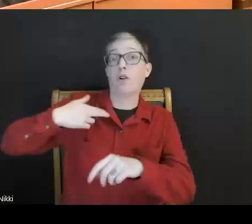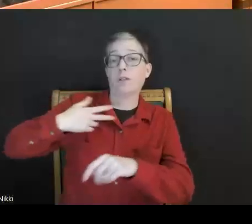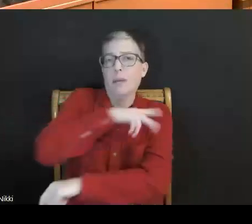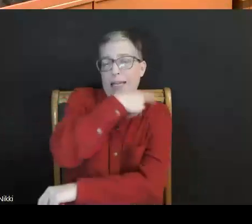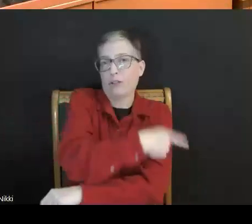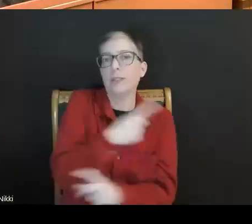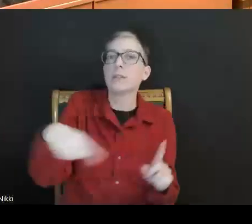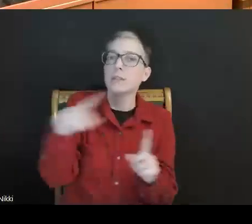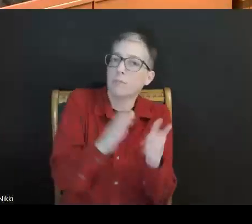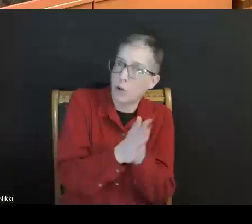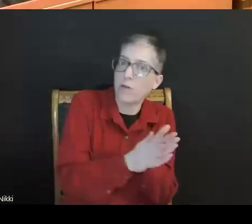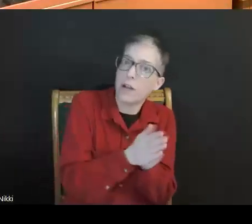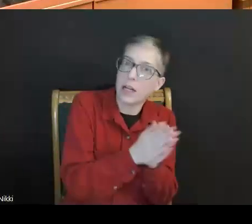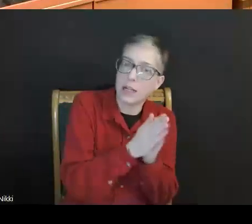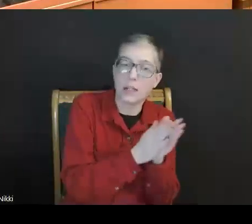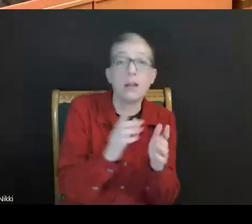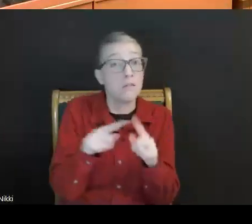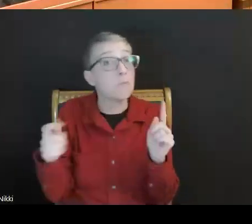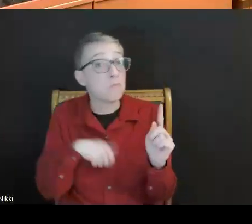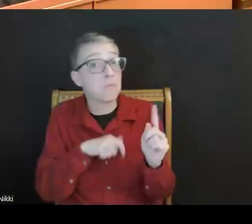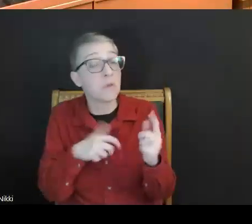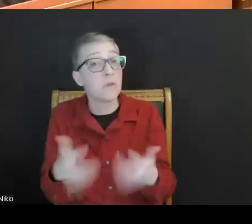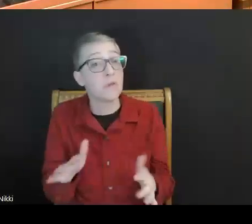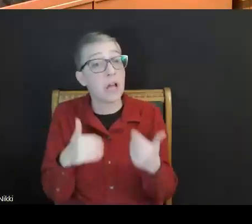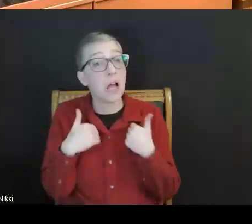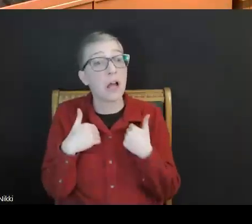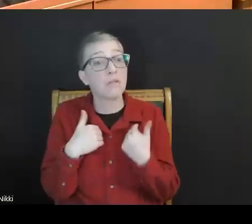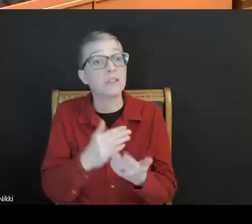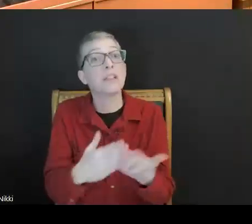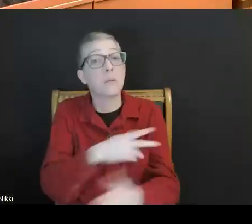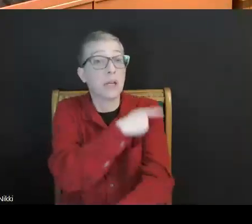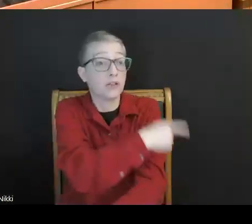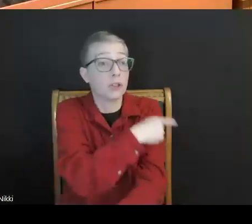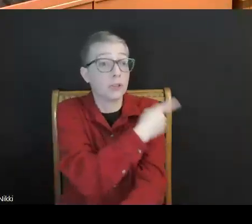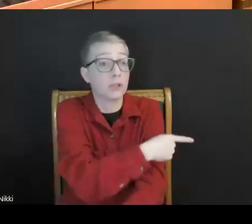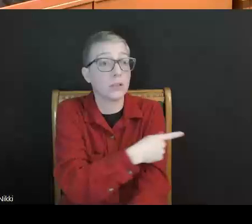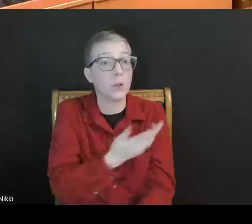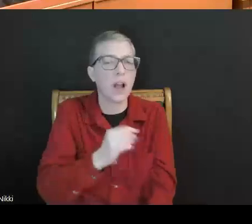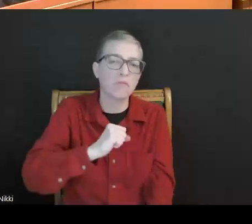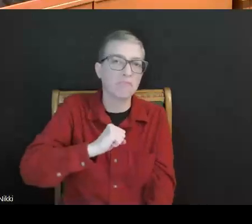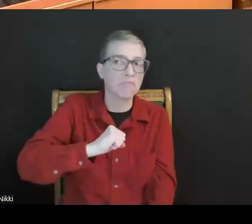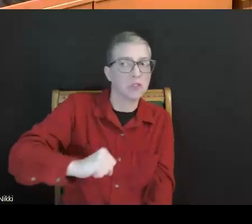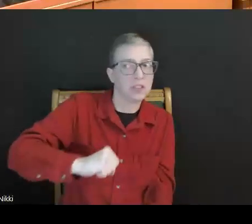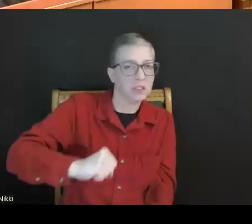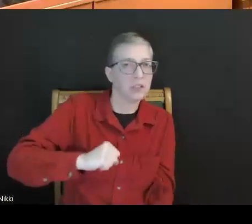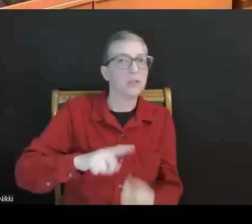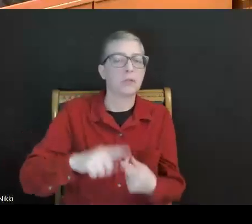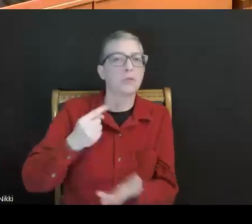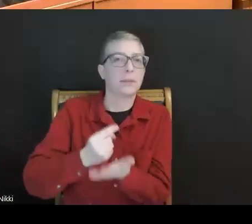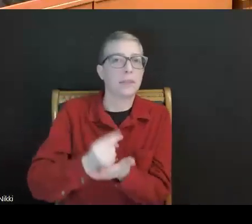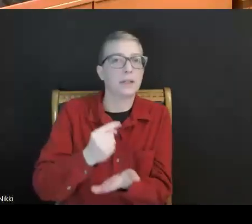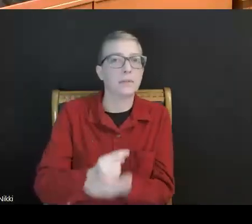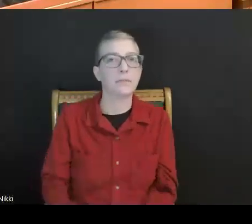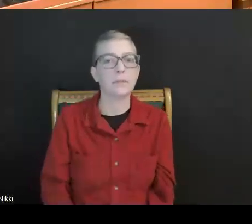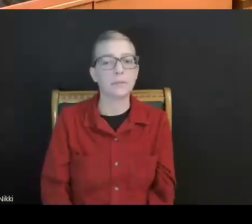we have some that are kind of lukewarm on treatment. And I think they do